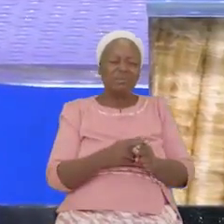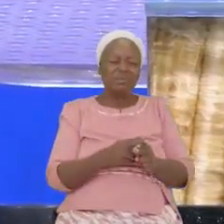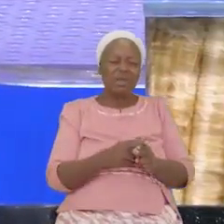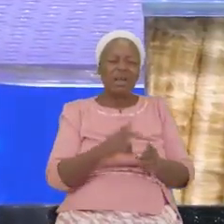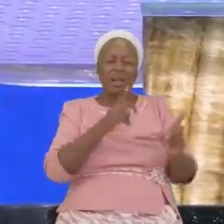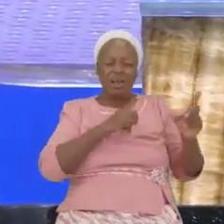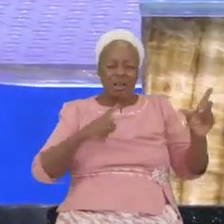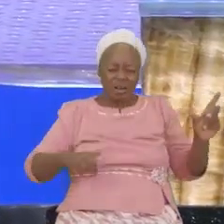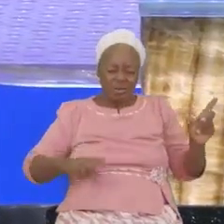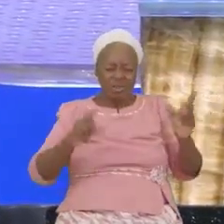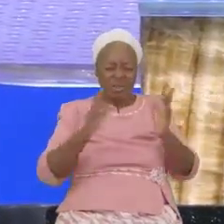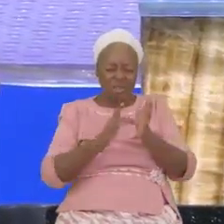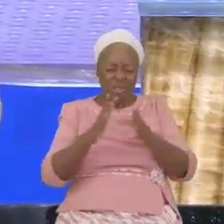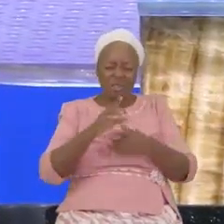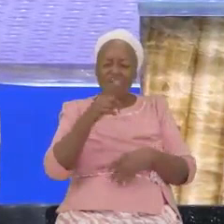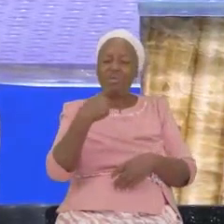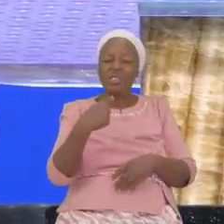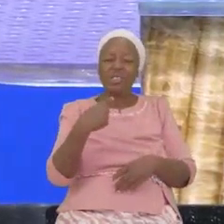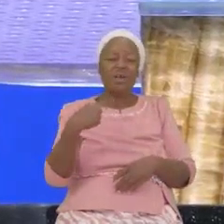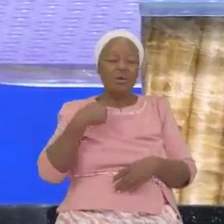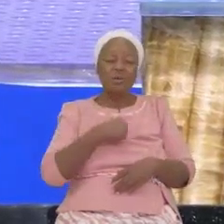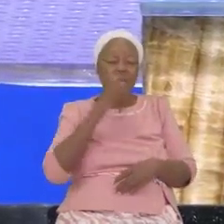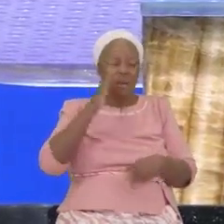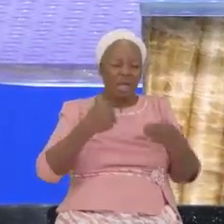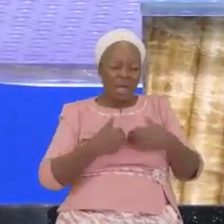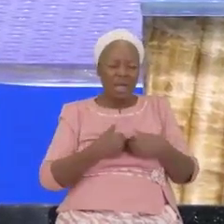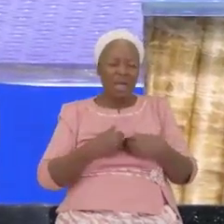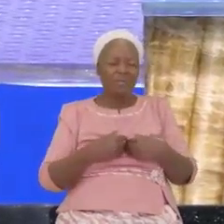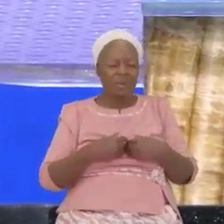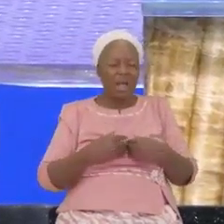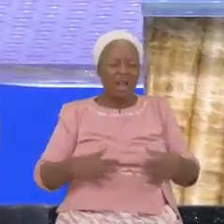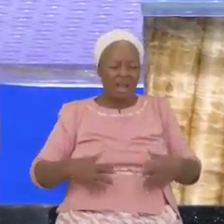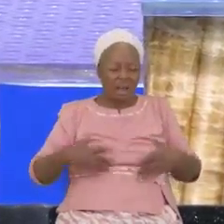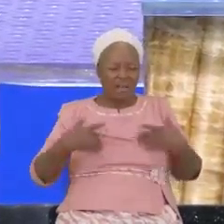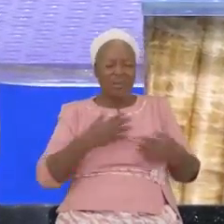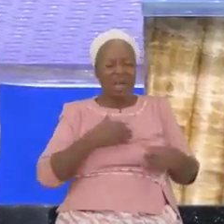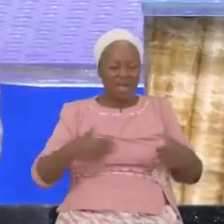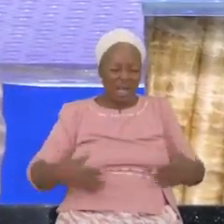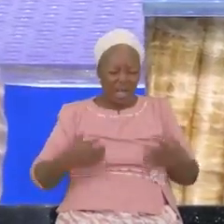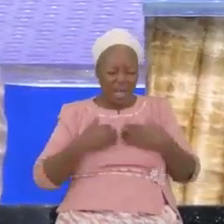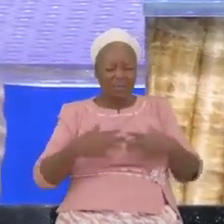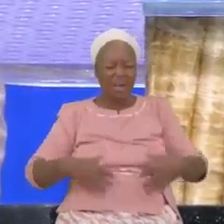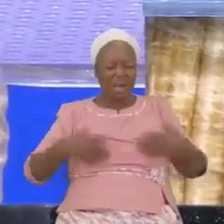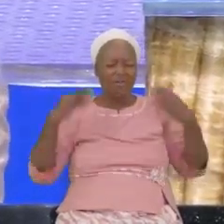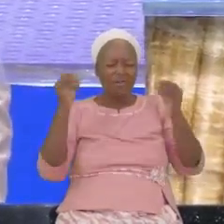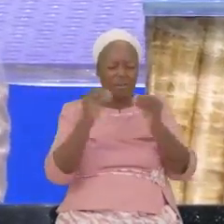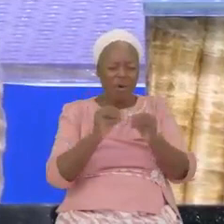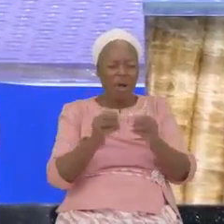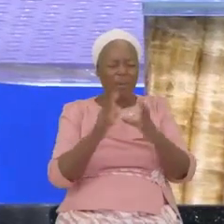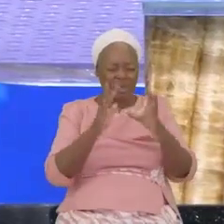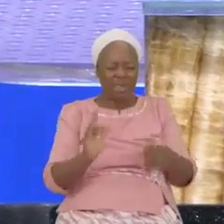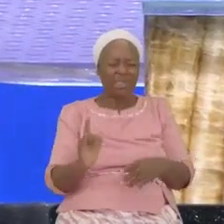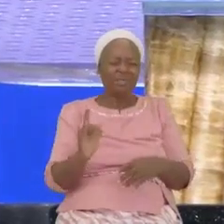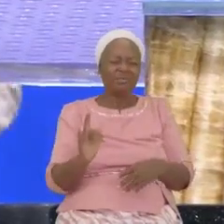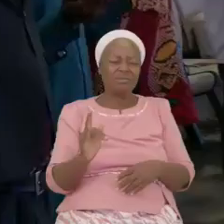Lord Jesus, you said, we'll have life and have life more